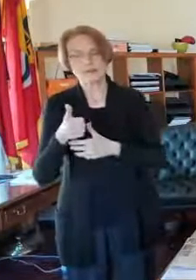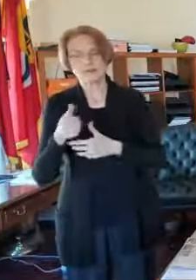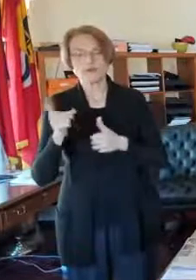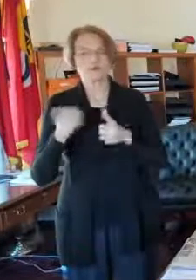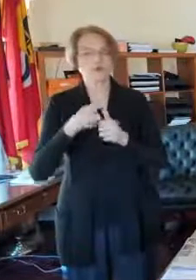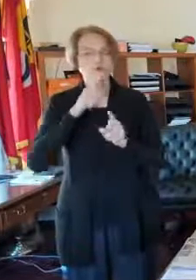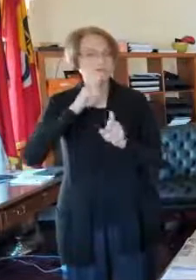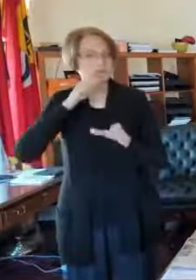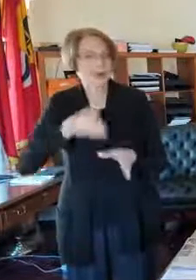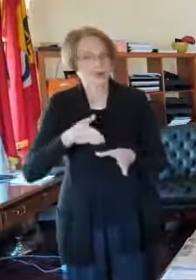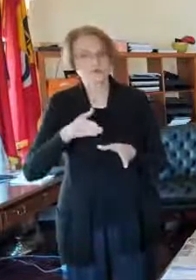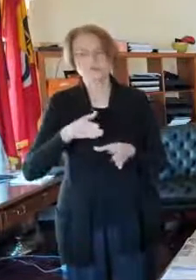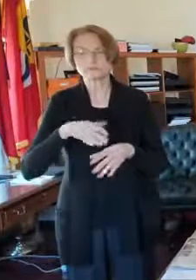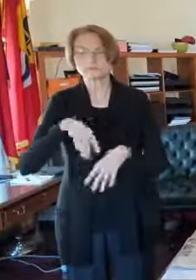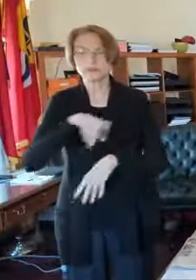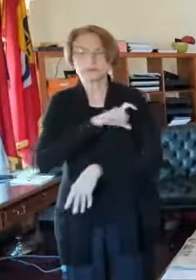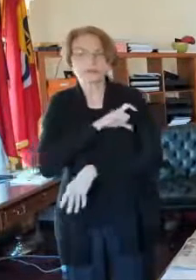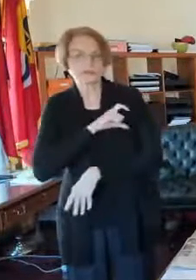labs,